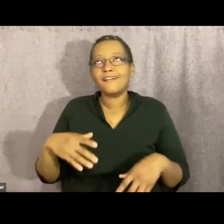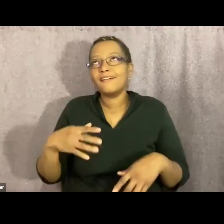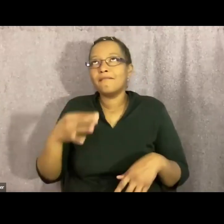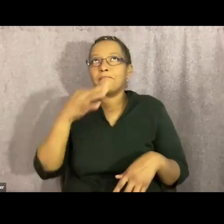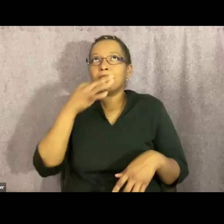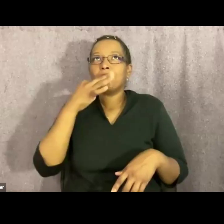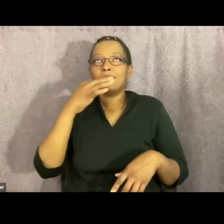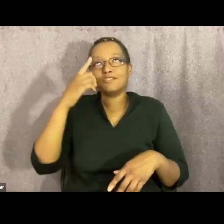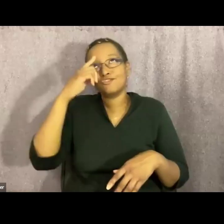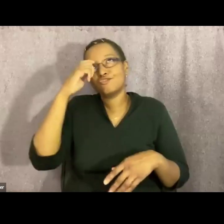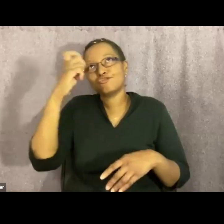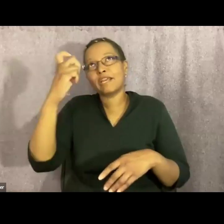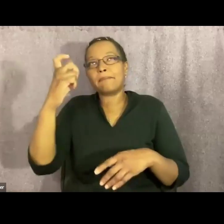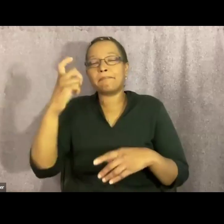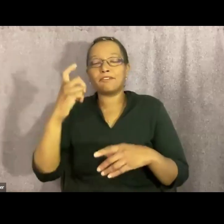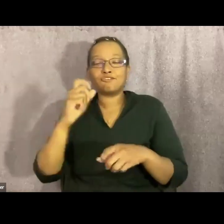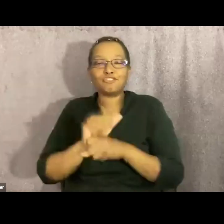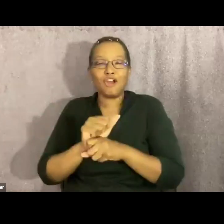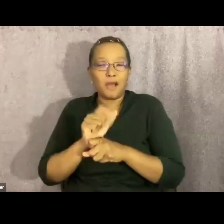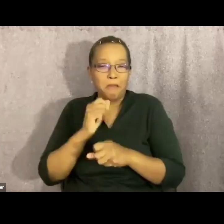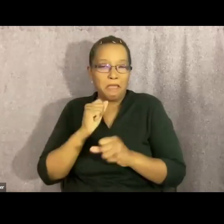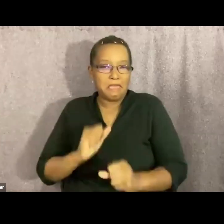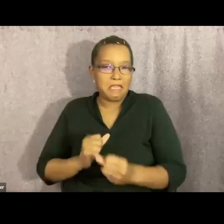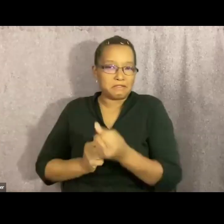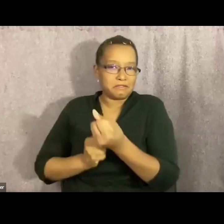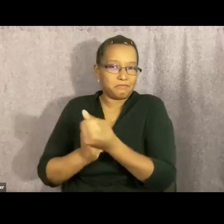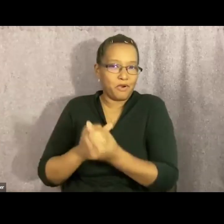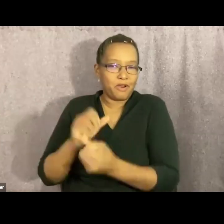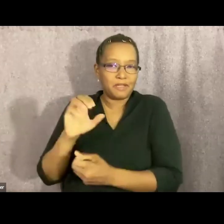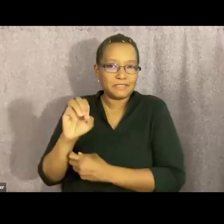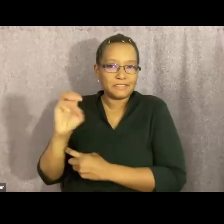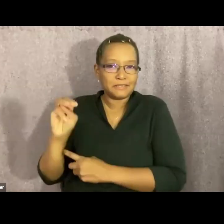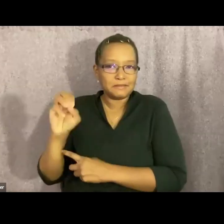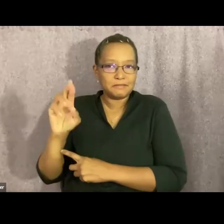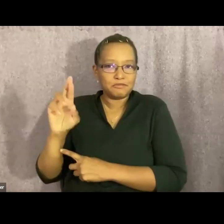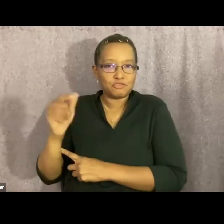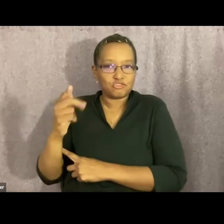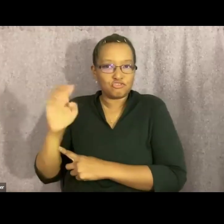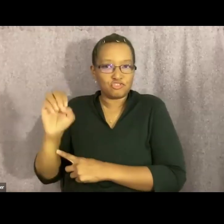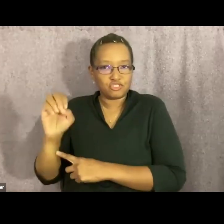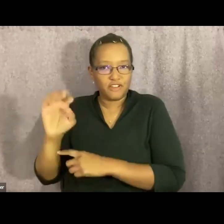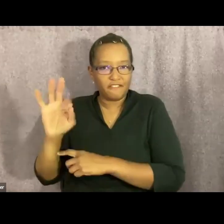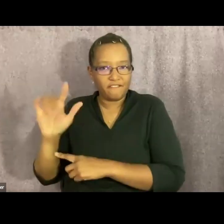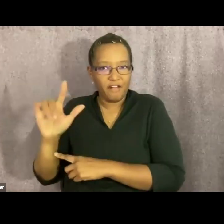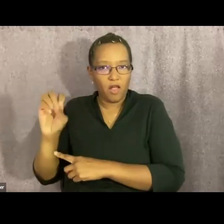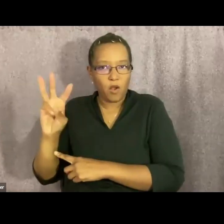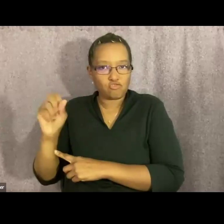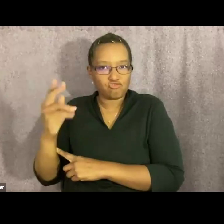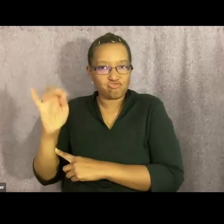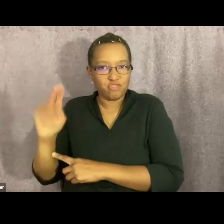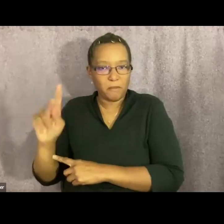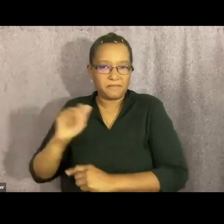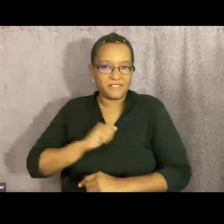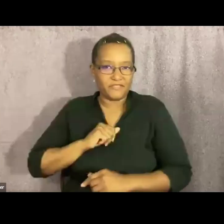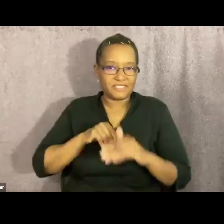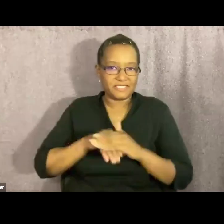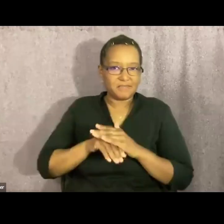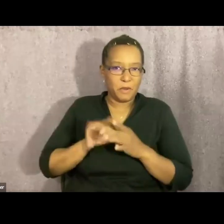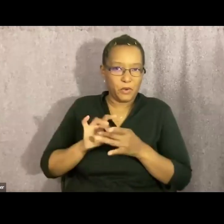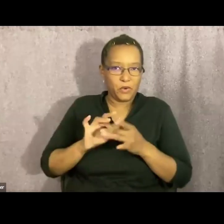support the Emerge Fellowship this year as the accessibility coordinator for the first time.